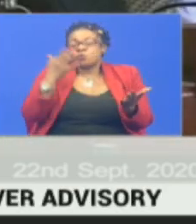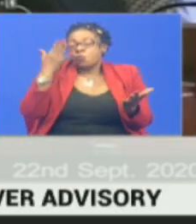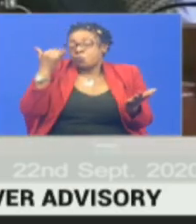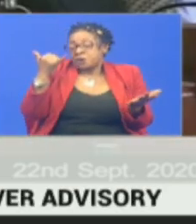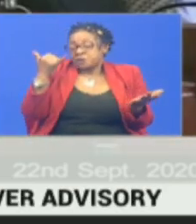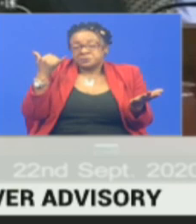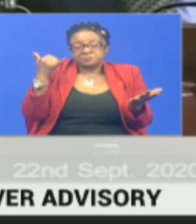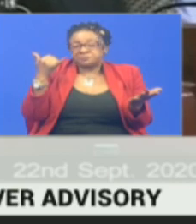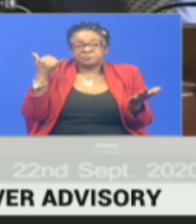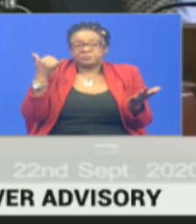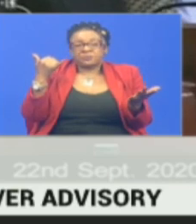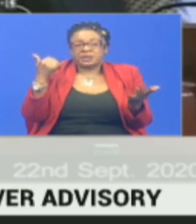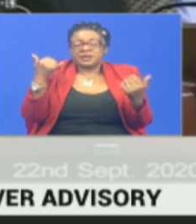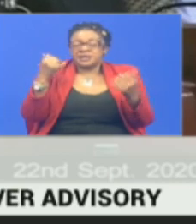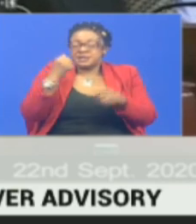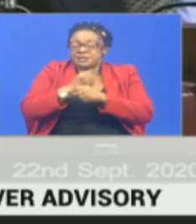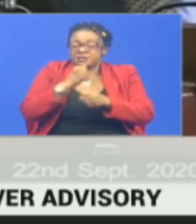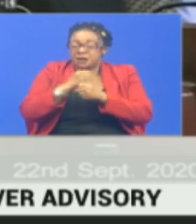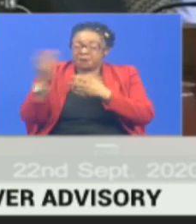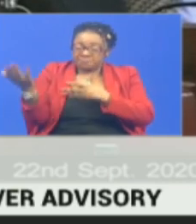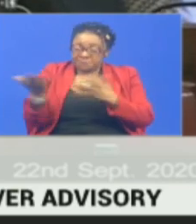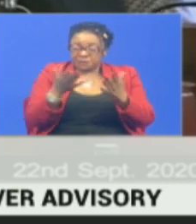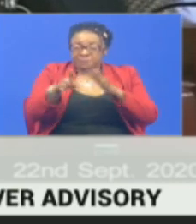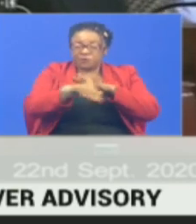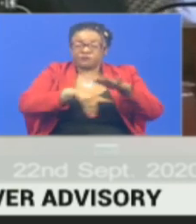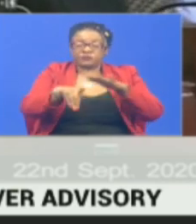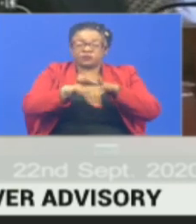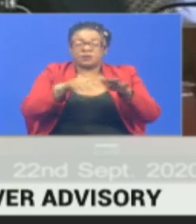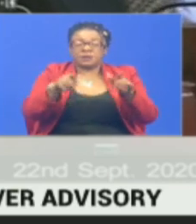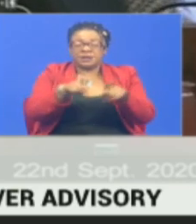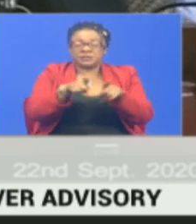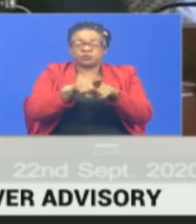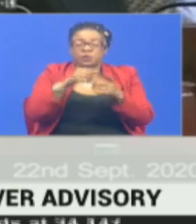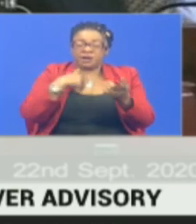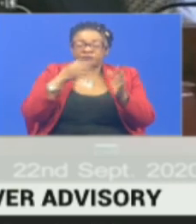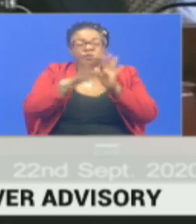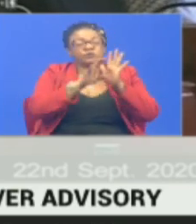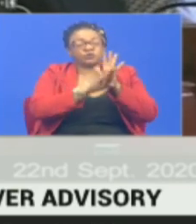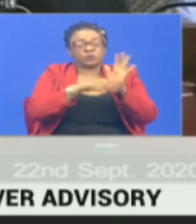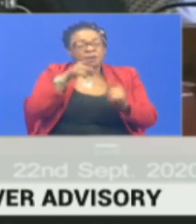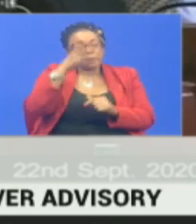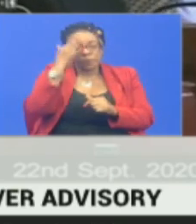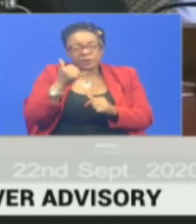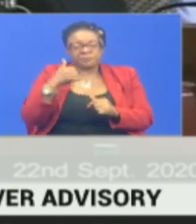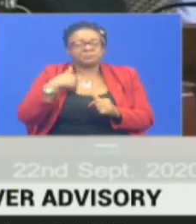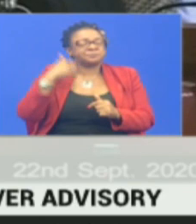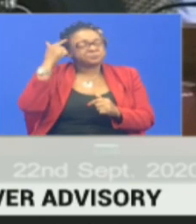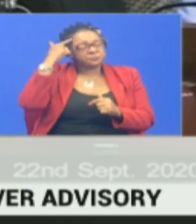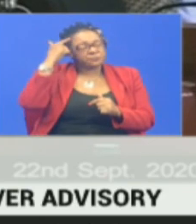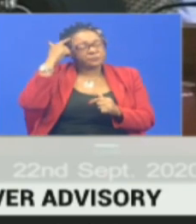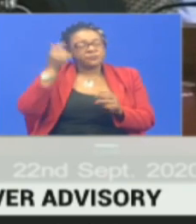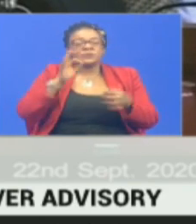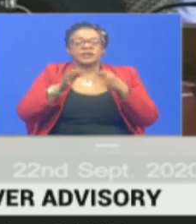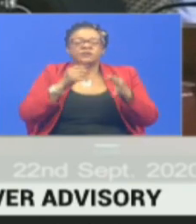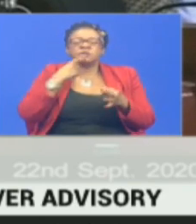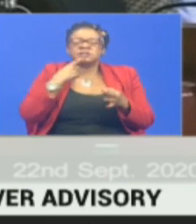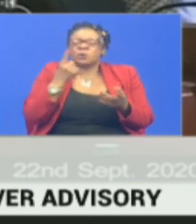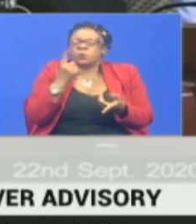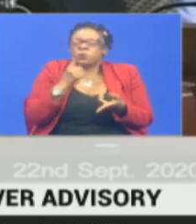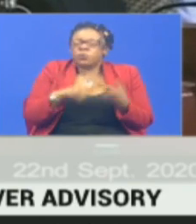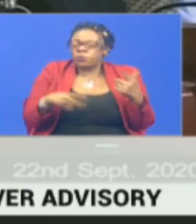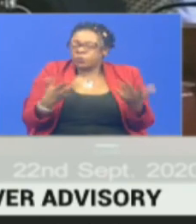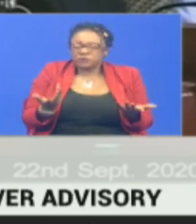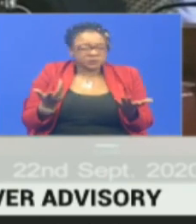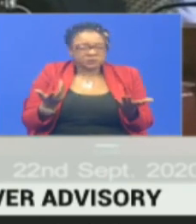with the provisions as it is in the Constitution? And that is why I think whether we say what,